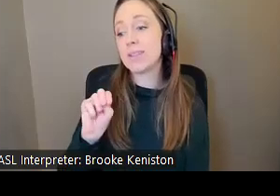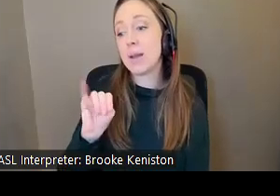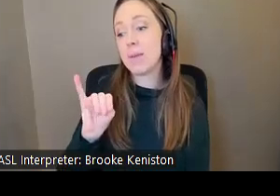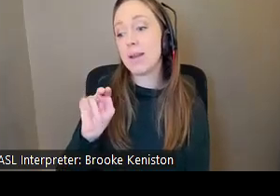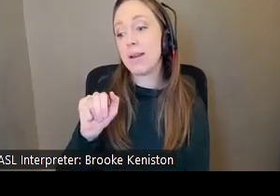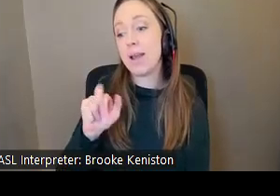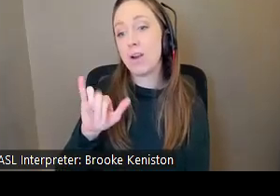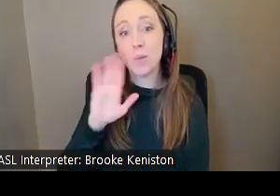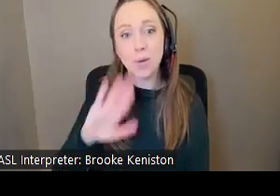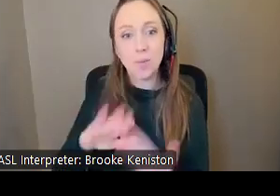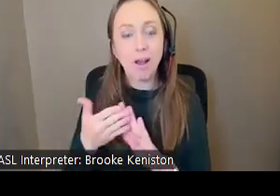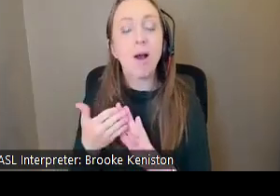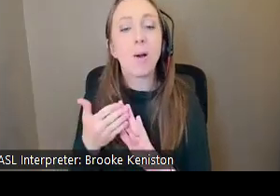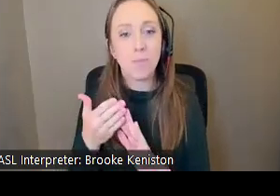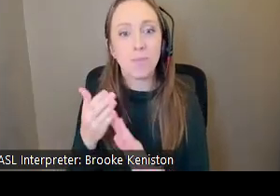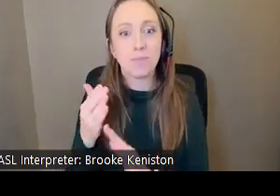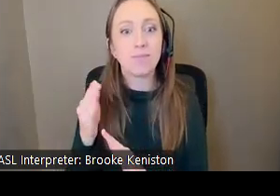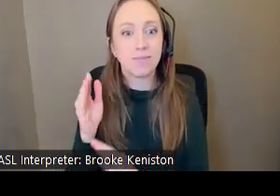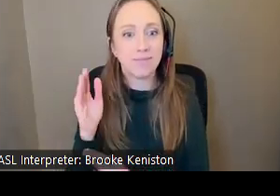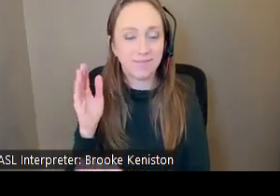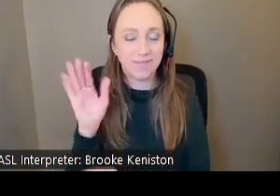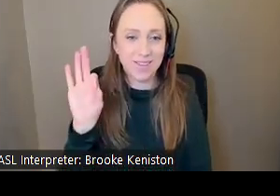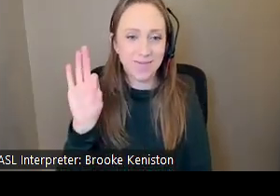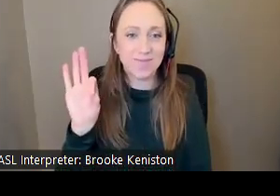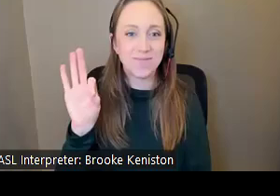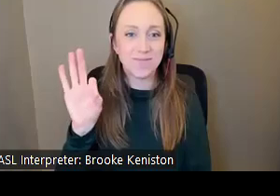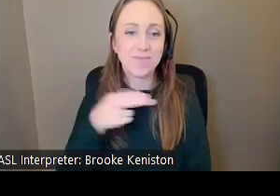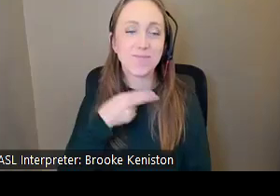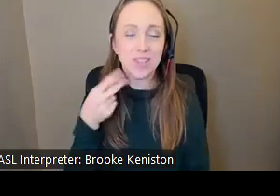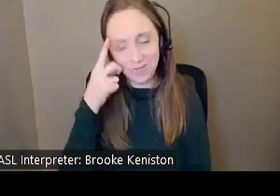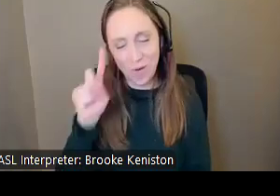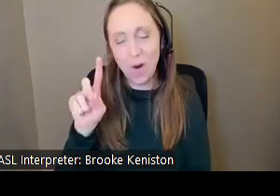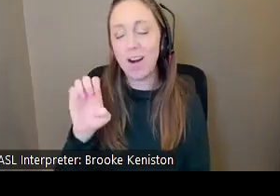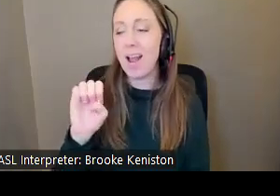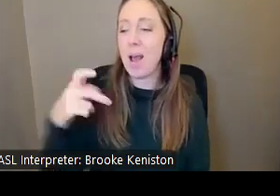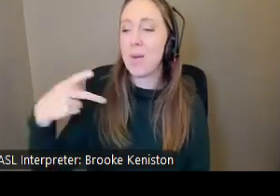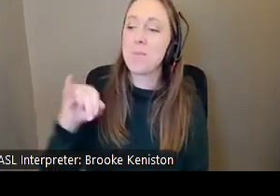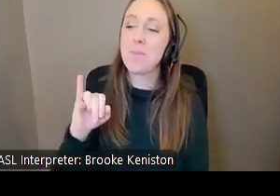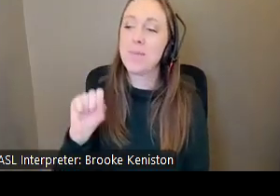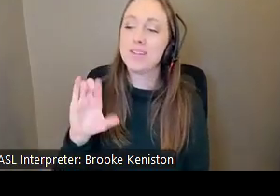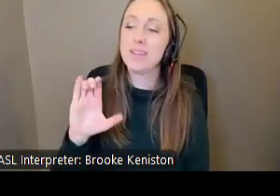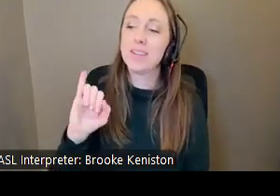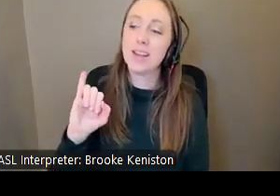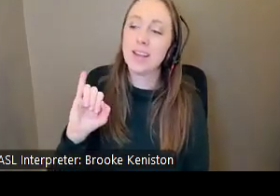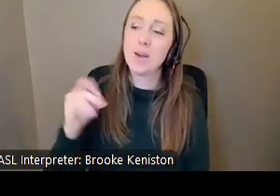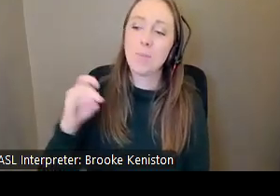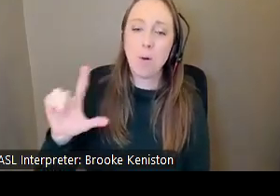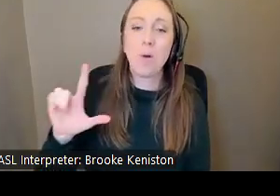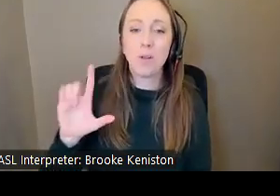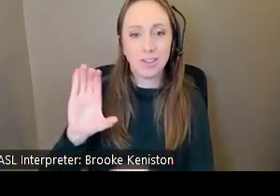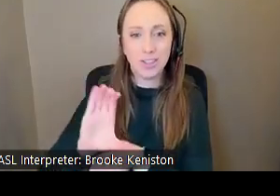year. I know. All right, so I give you Dr. George.